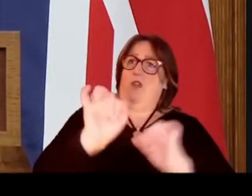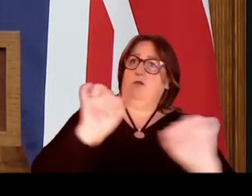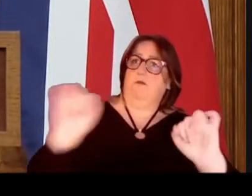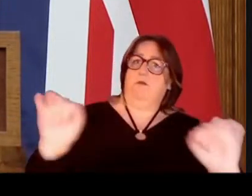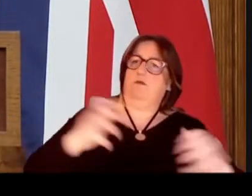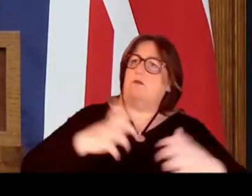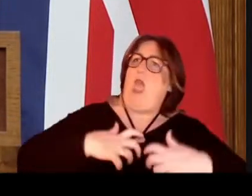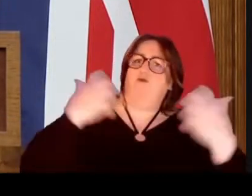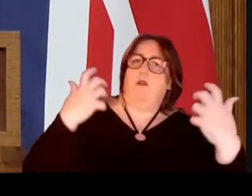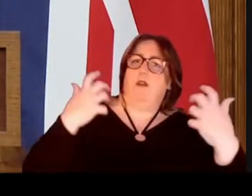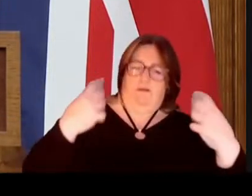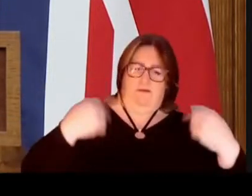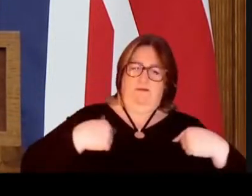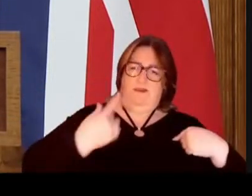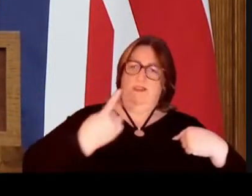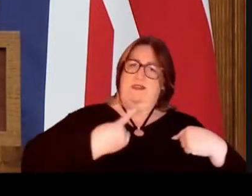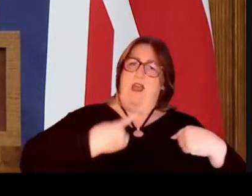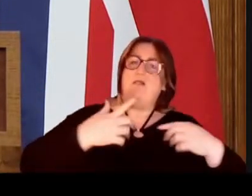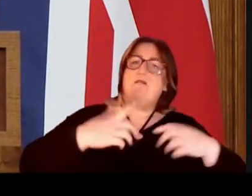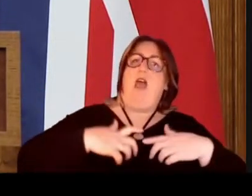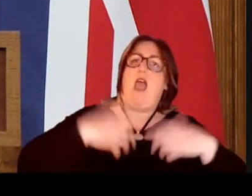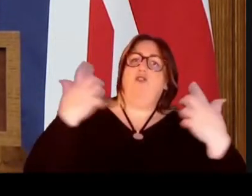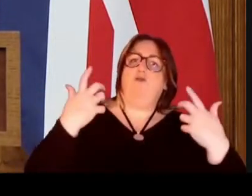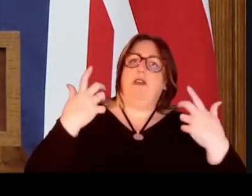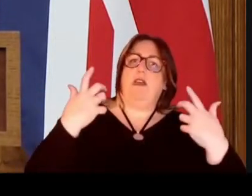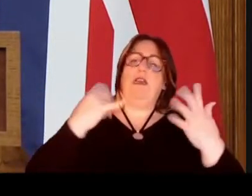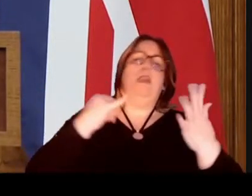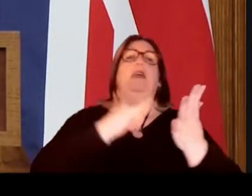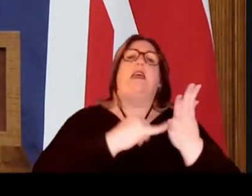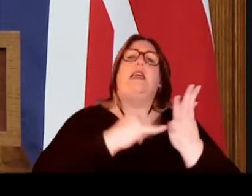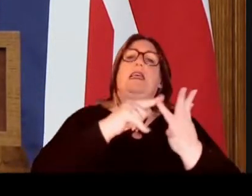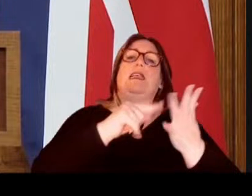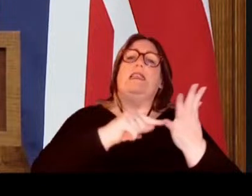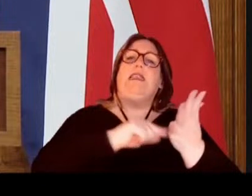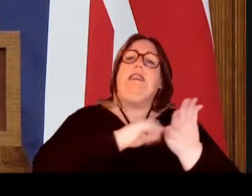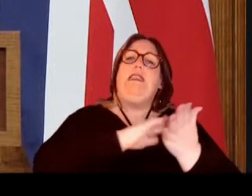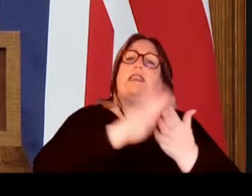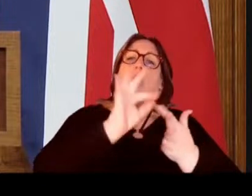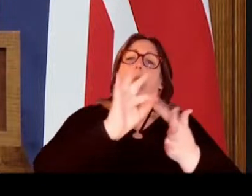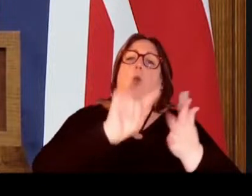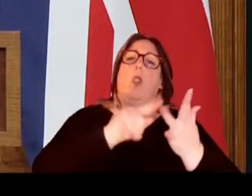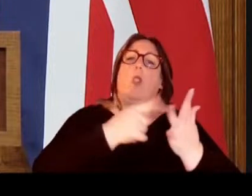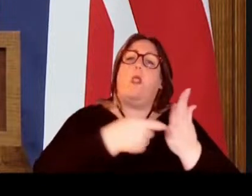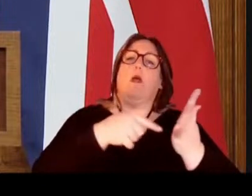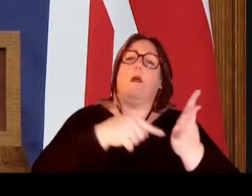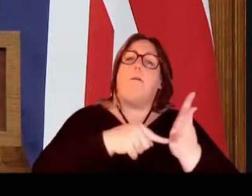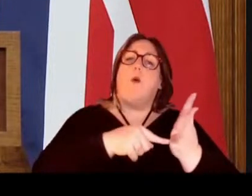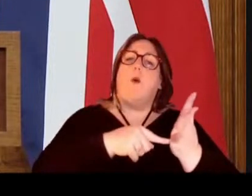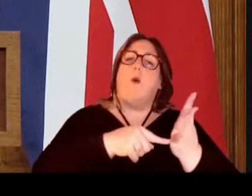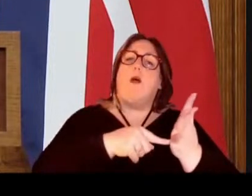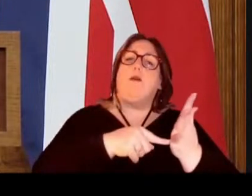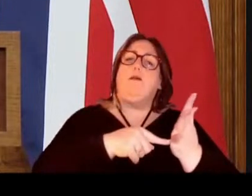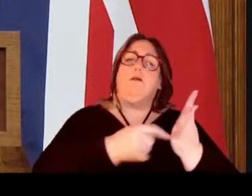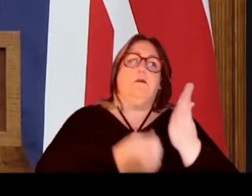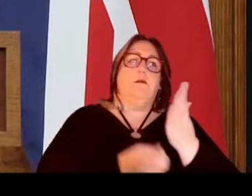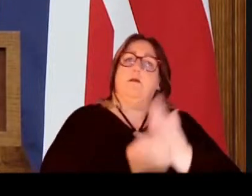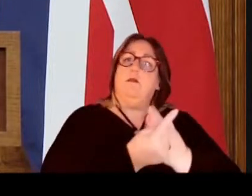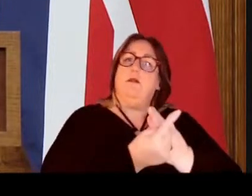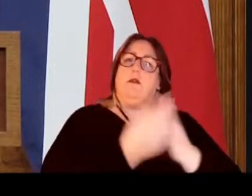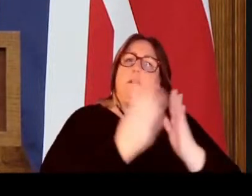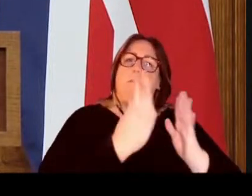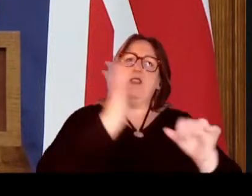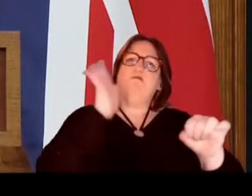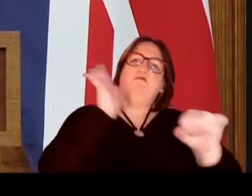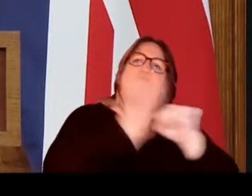it. Southport must be a line in the sand. So nothing will be off